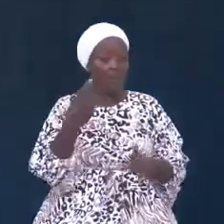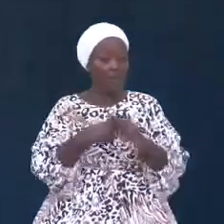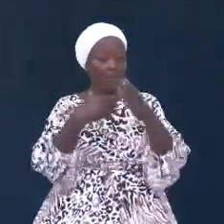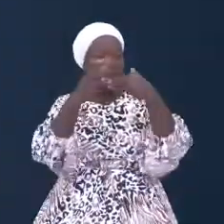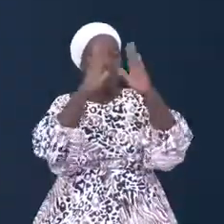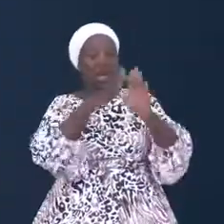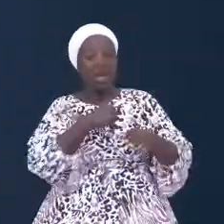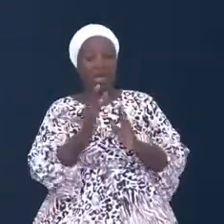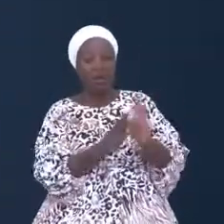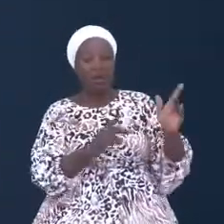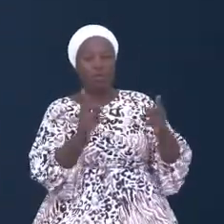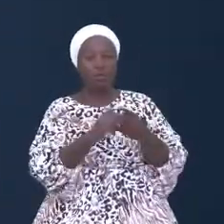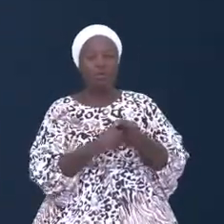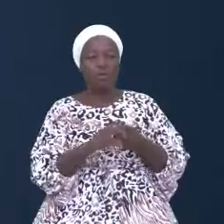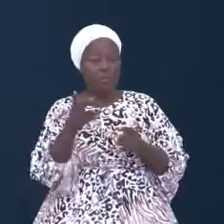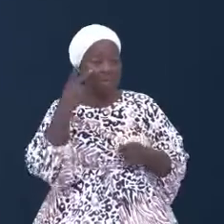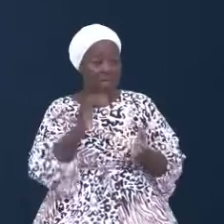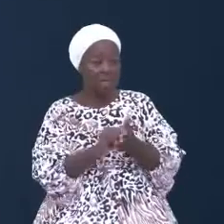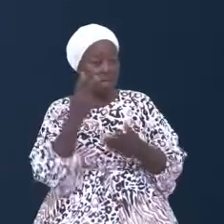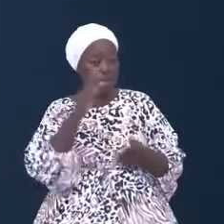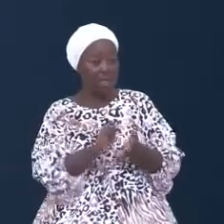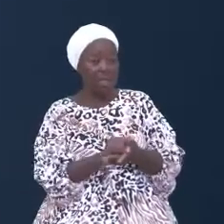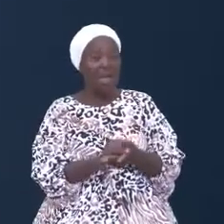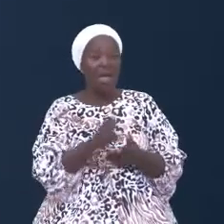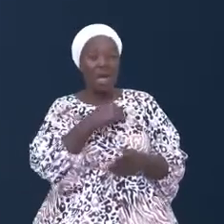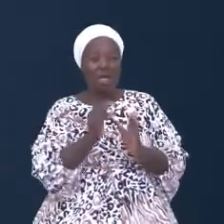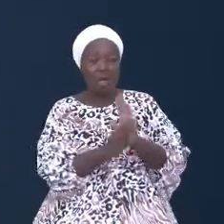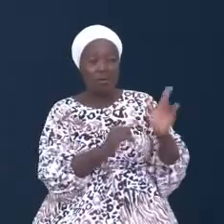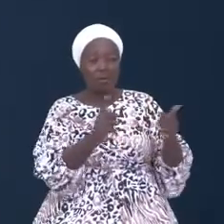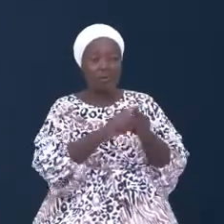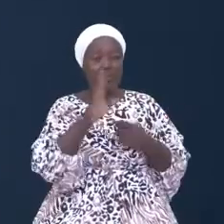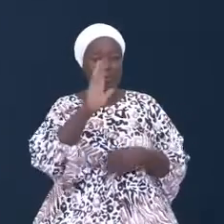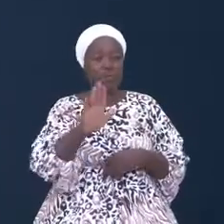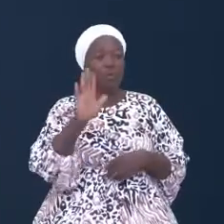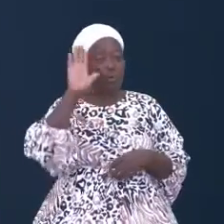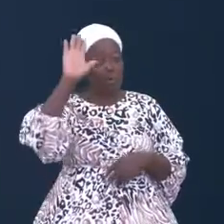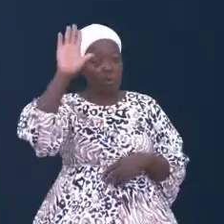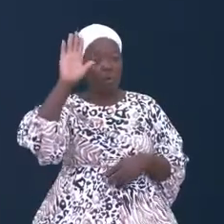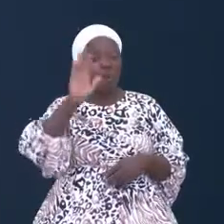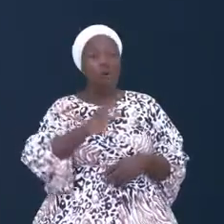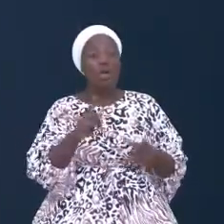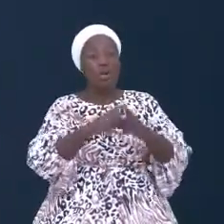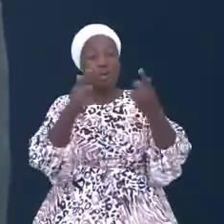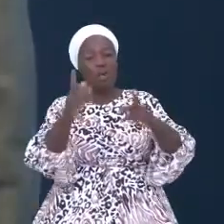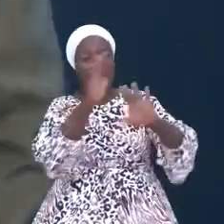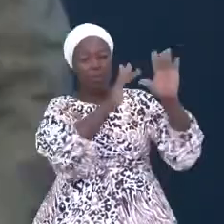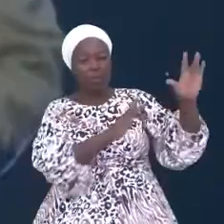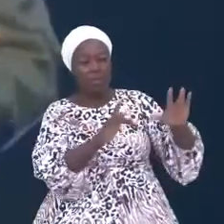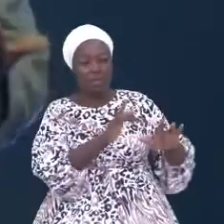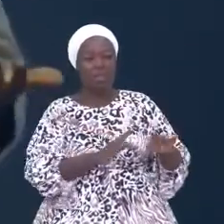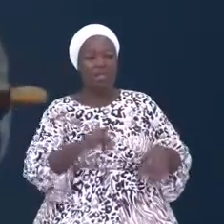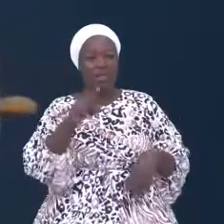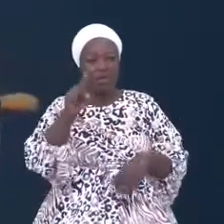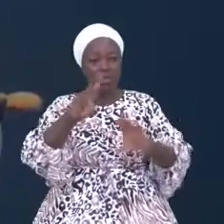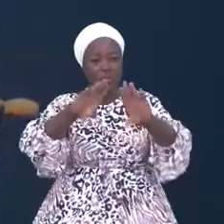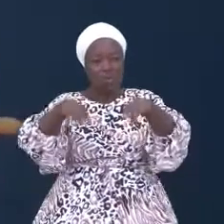thy, look at this, and according to thy manifold mercies, thou givest